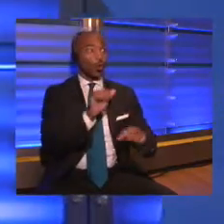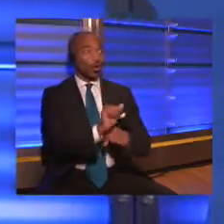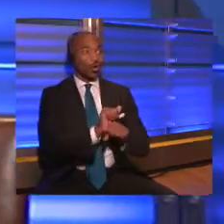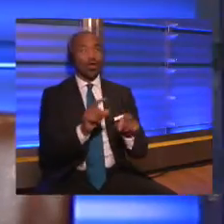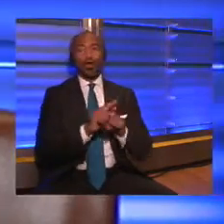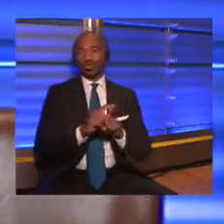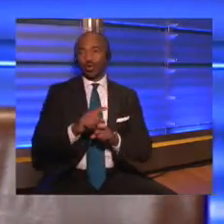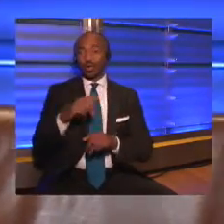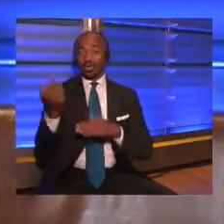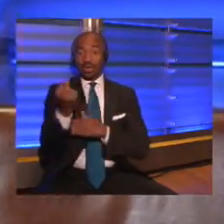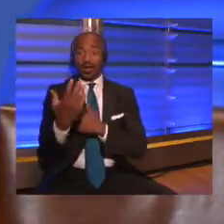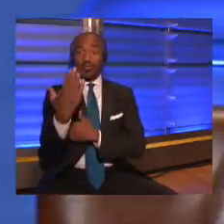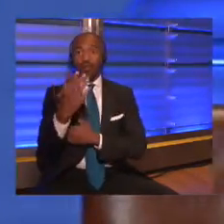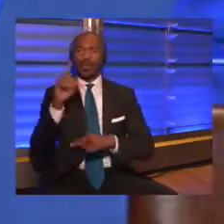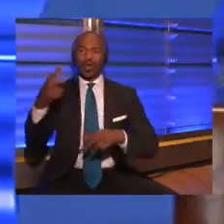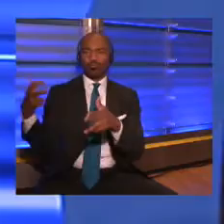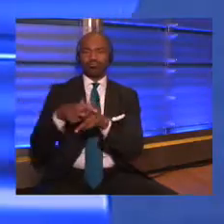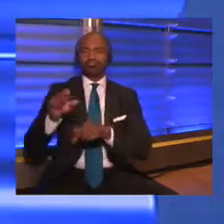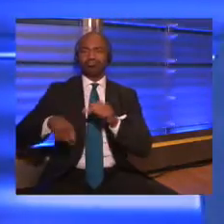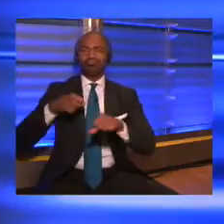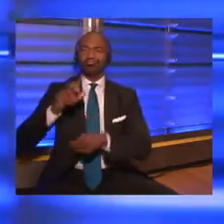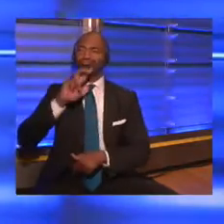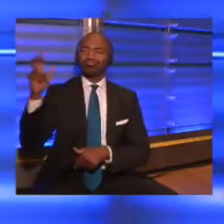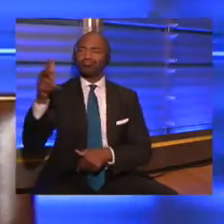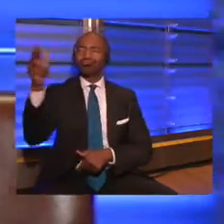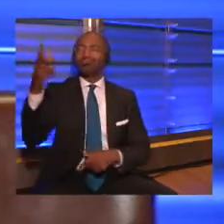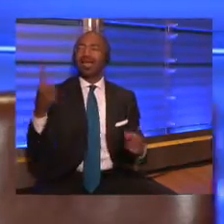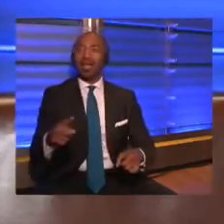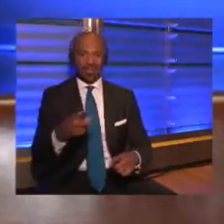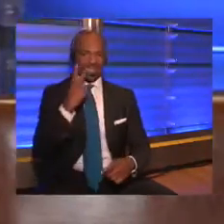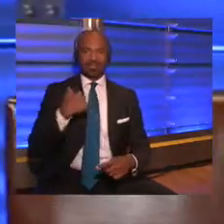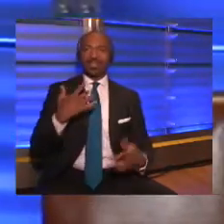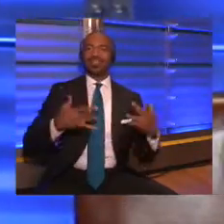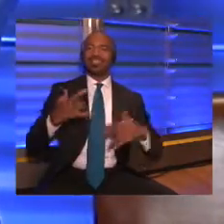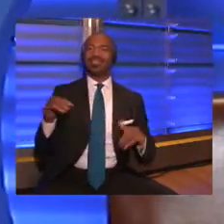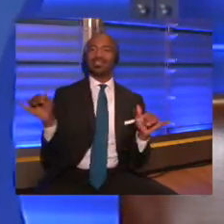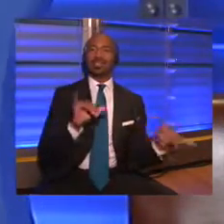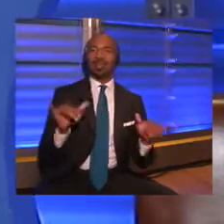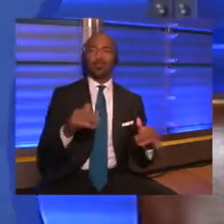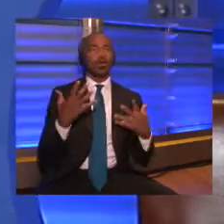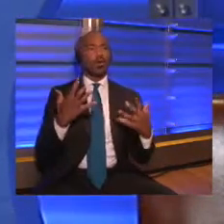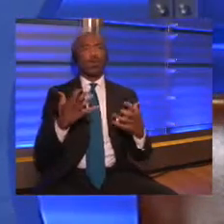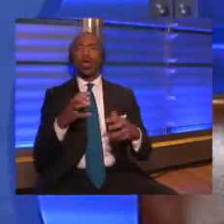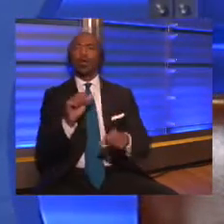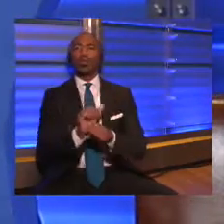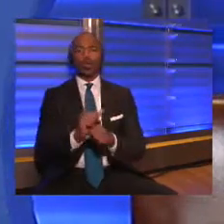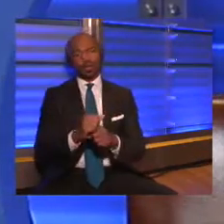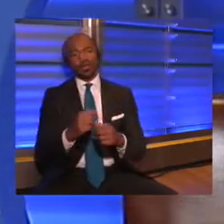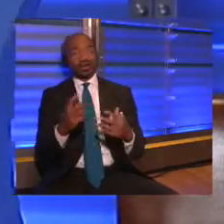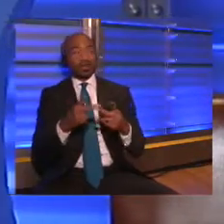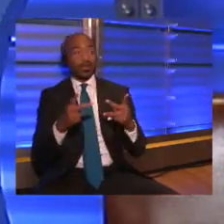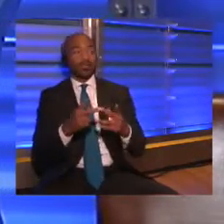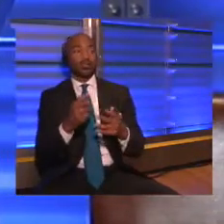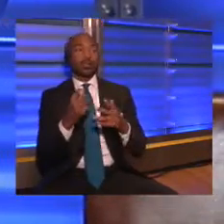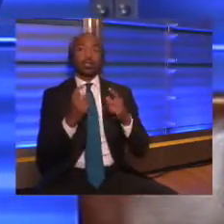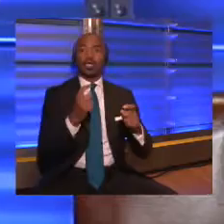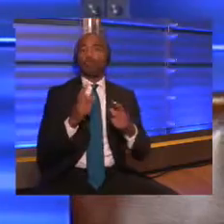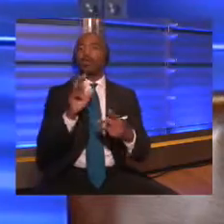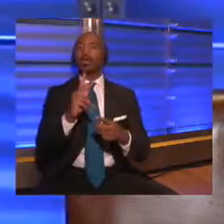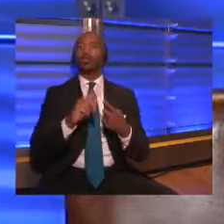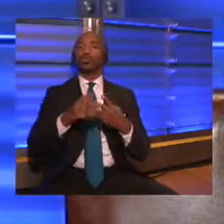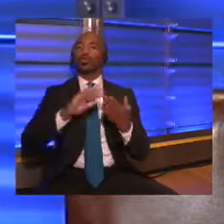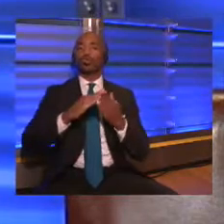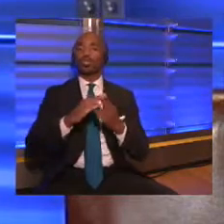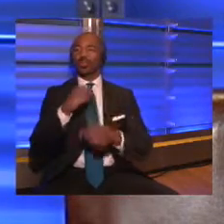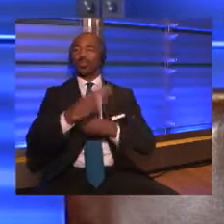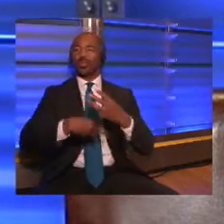dad who works for a company who makes him want to be a better guy, do more for people, the planet, and the community. But I realize